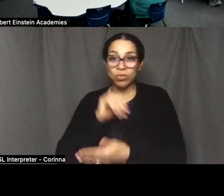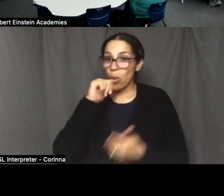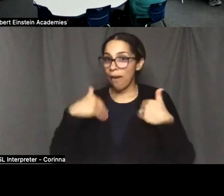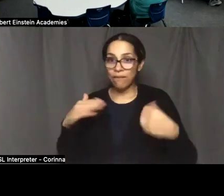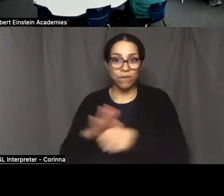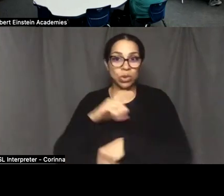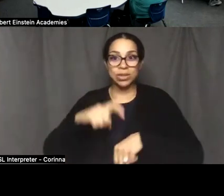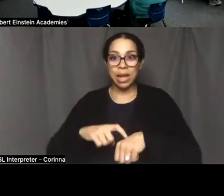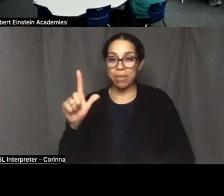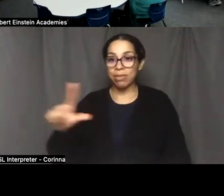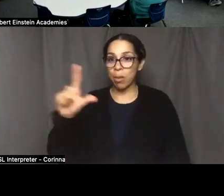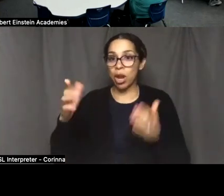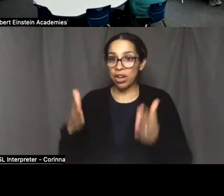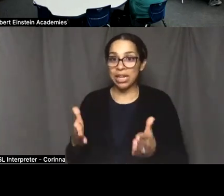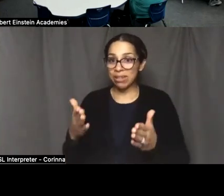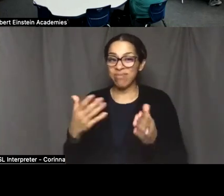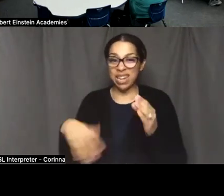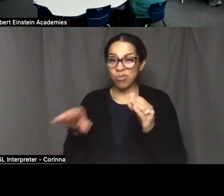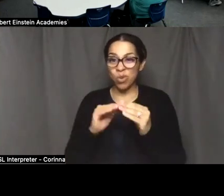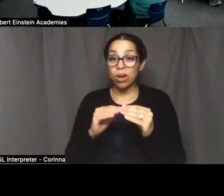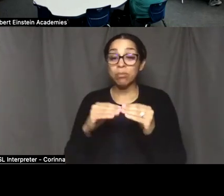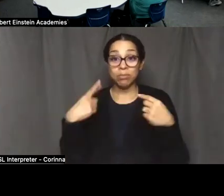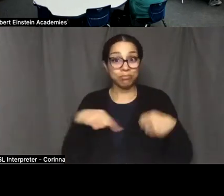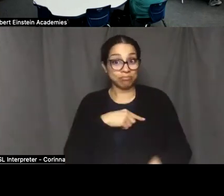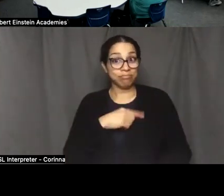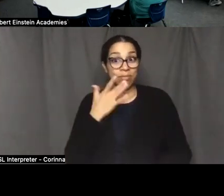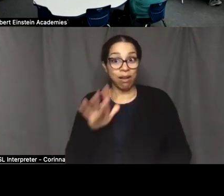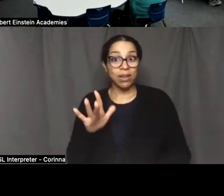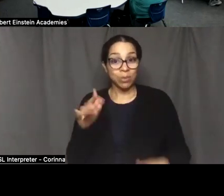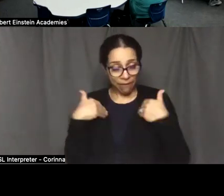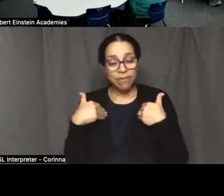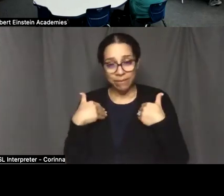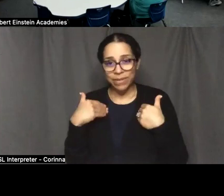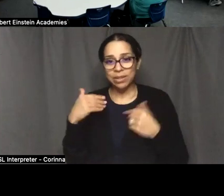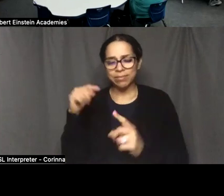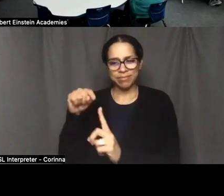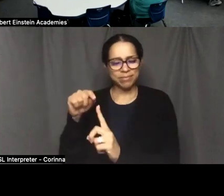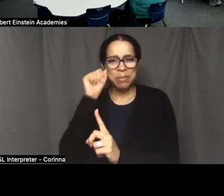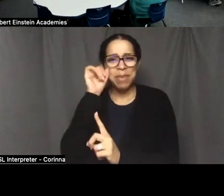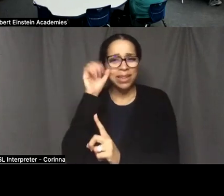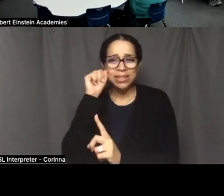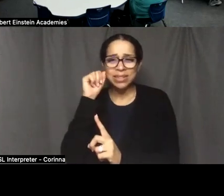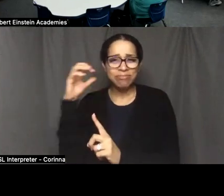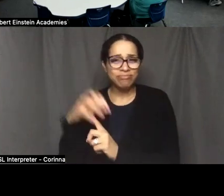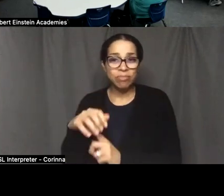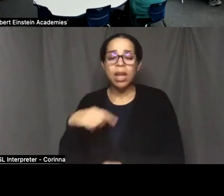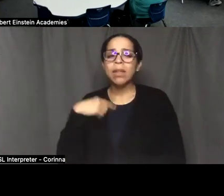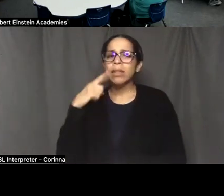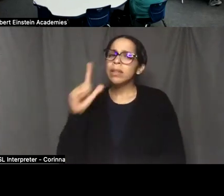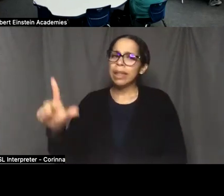she's amazing. I think our library is open to parents on Mondays after